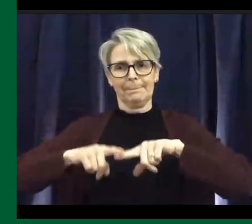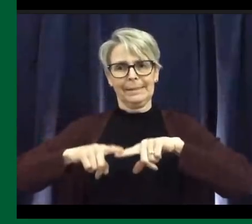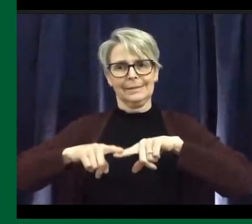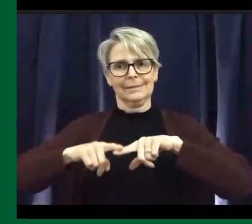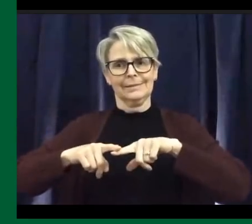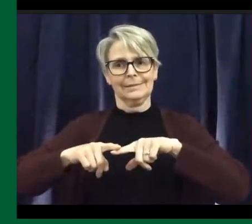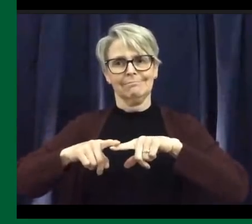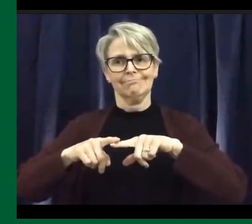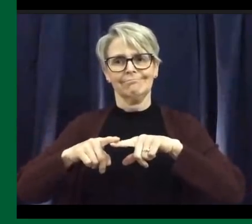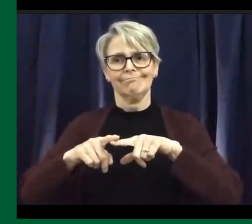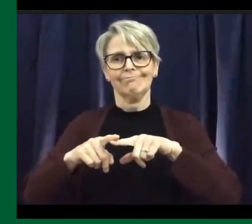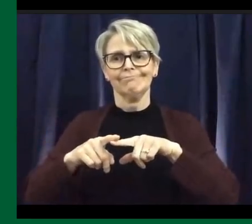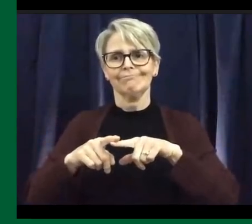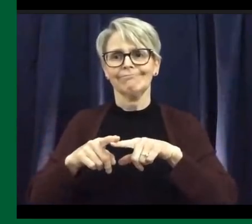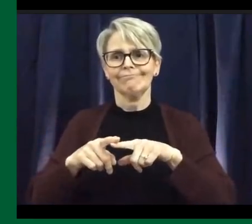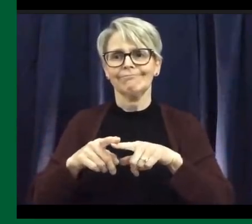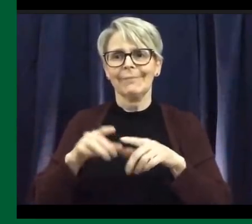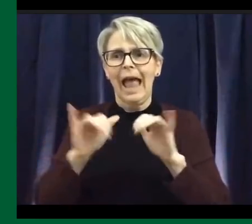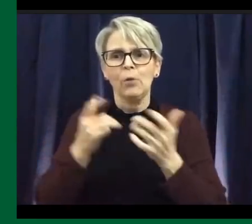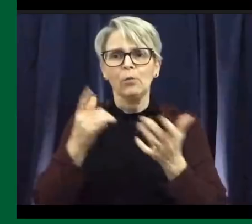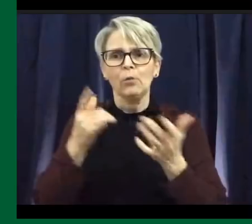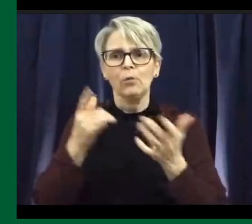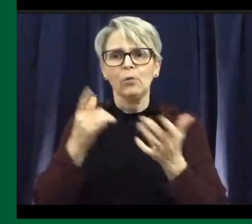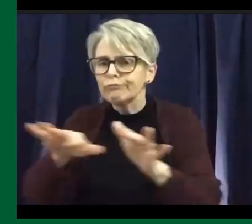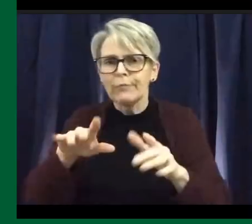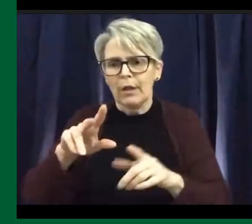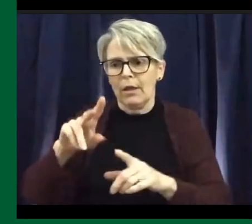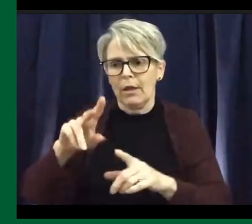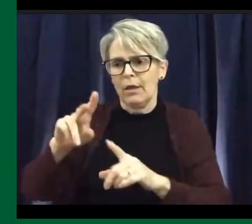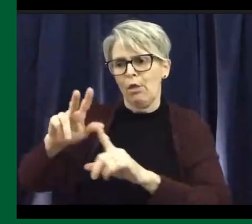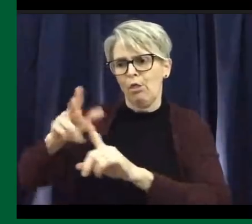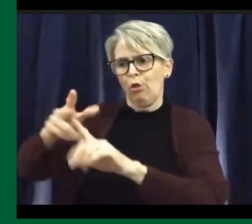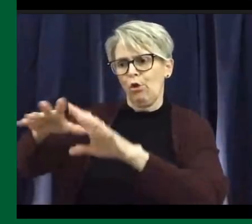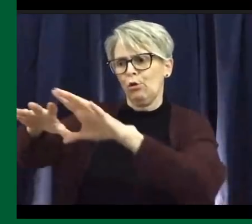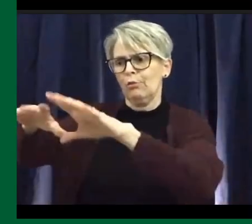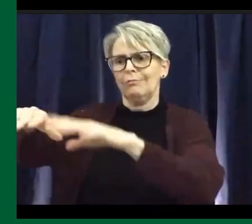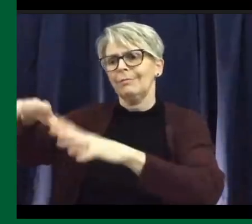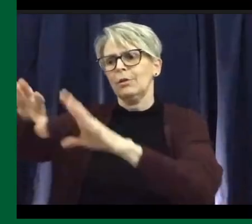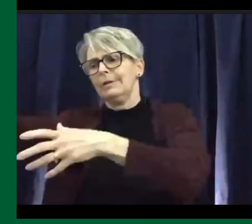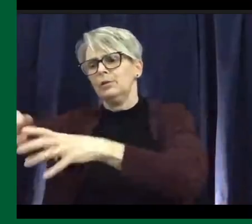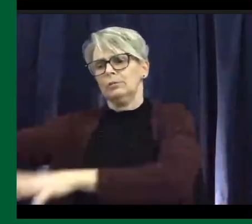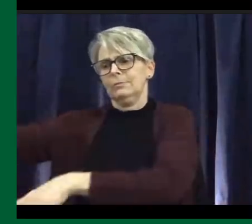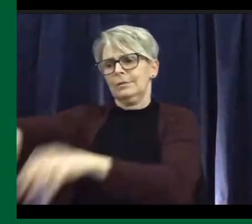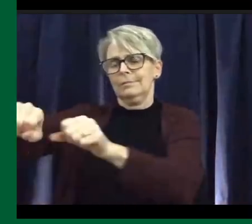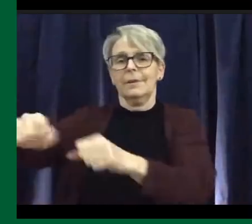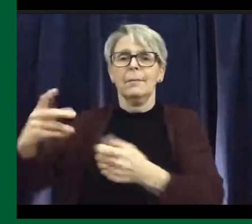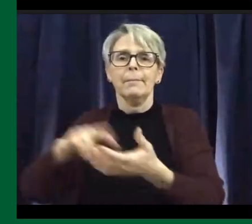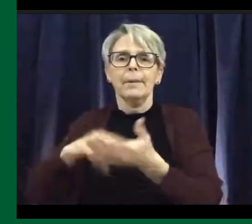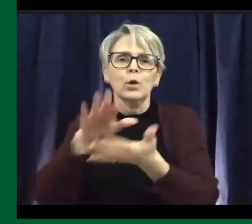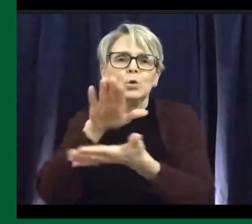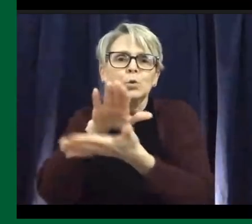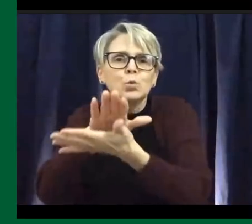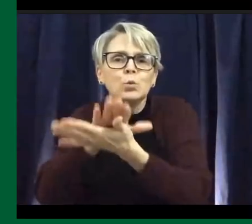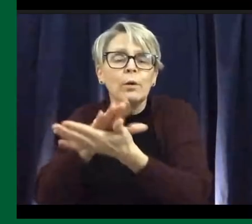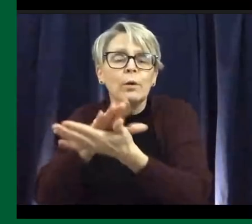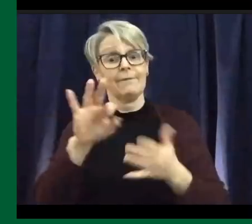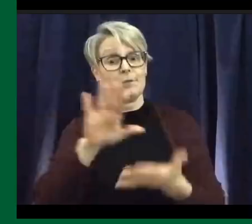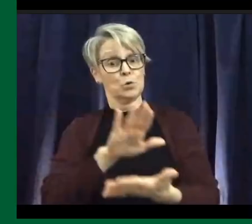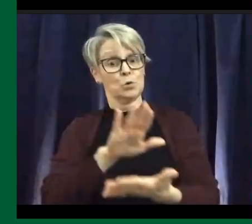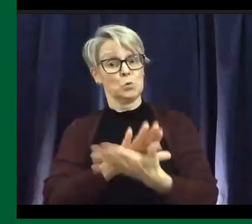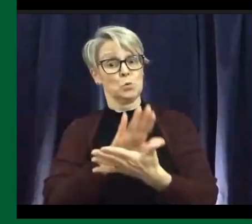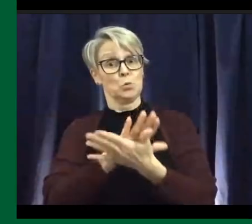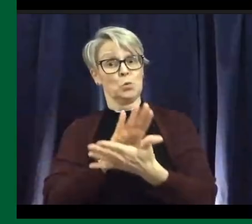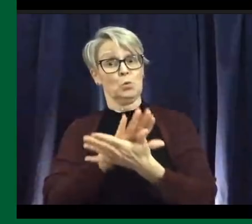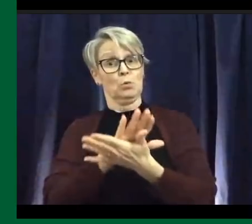as attracting somebody as a third party to do this work. So included in that is schools. So for example, in schools, where often